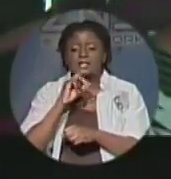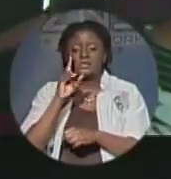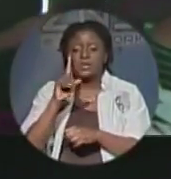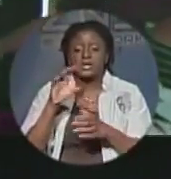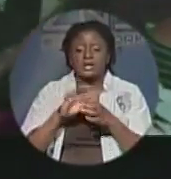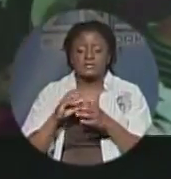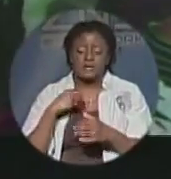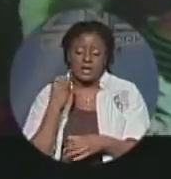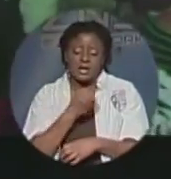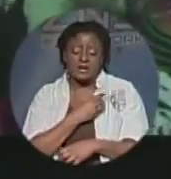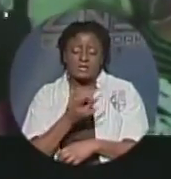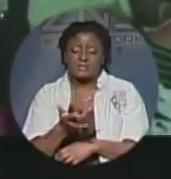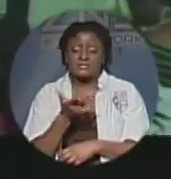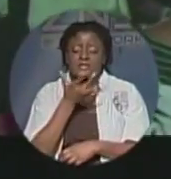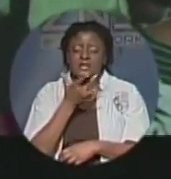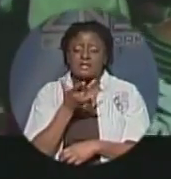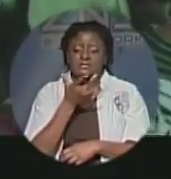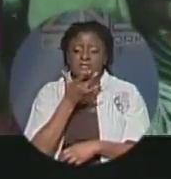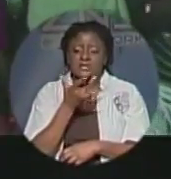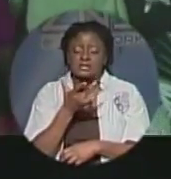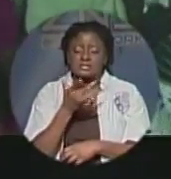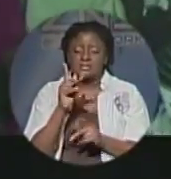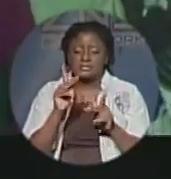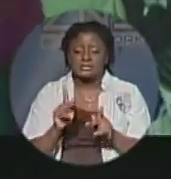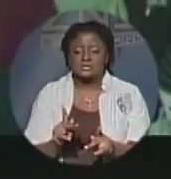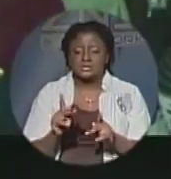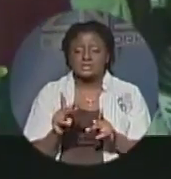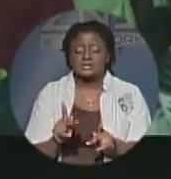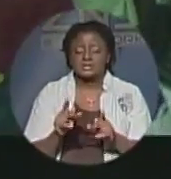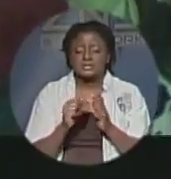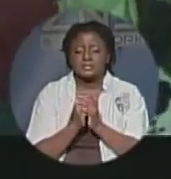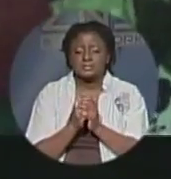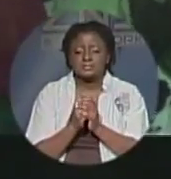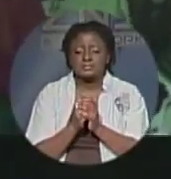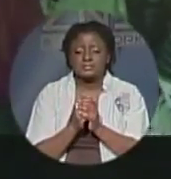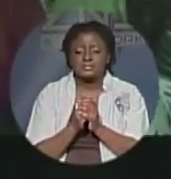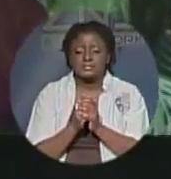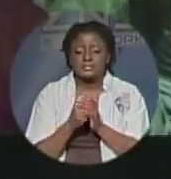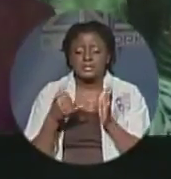favorites. So we had to be here to support him, and it was an honor.